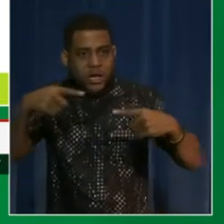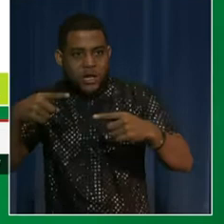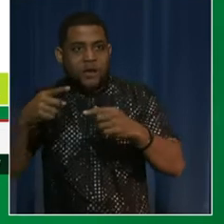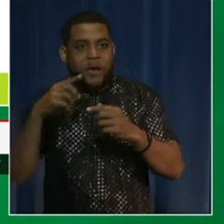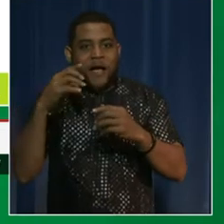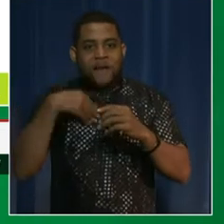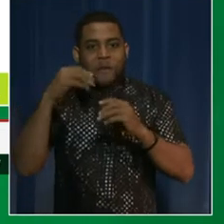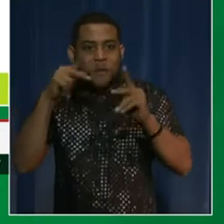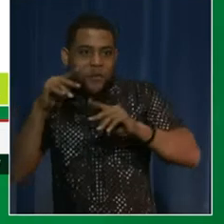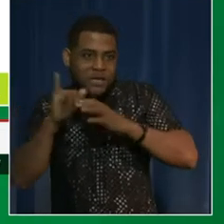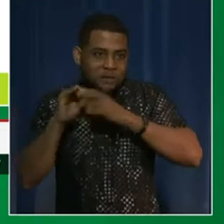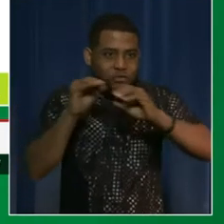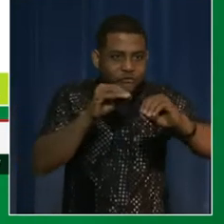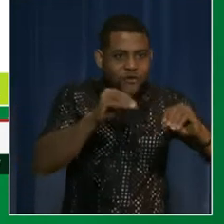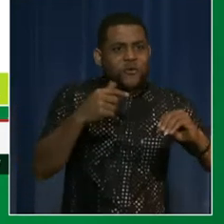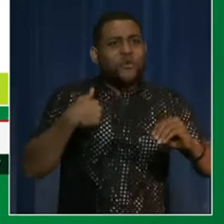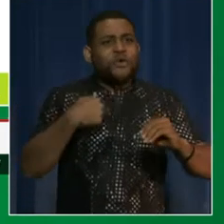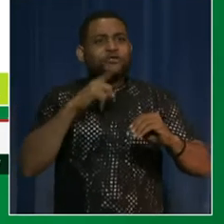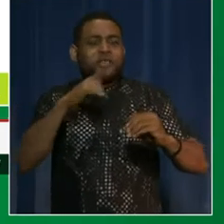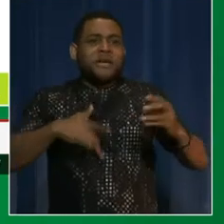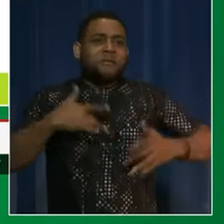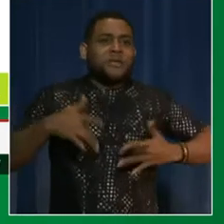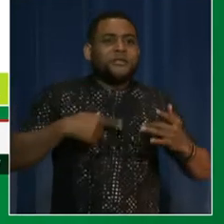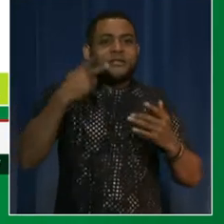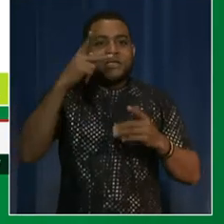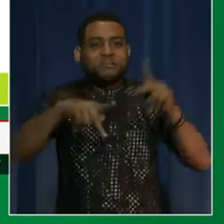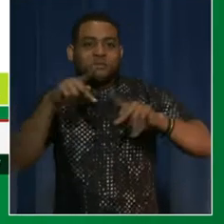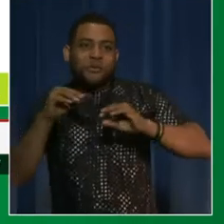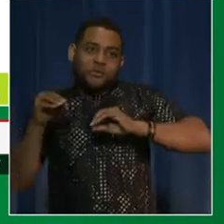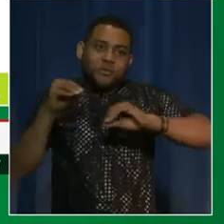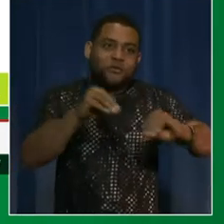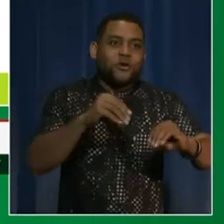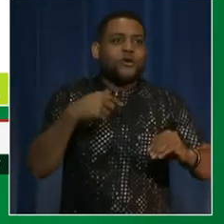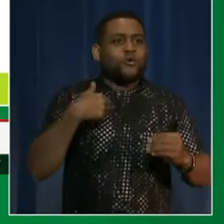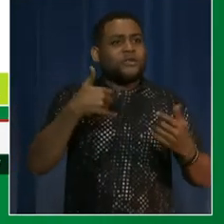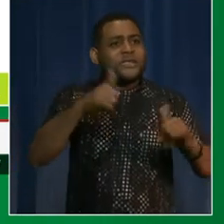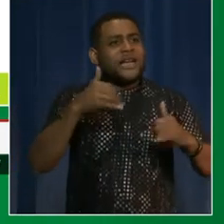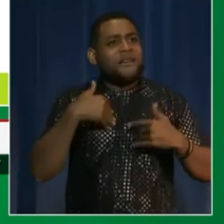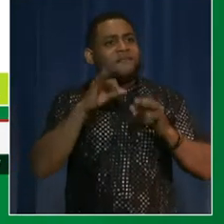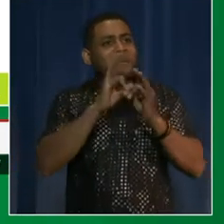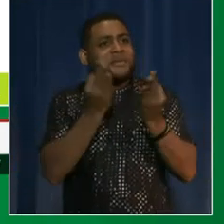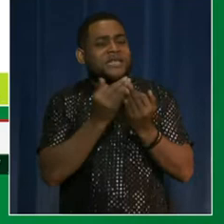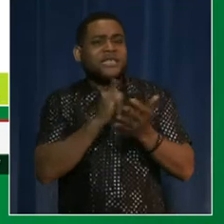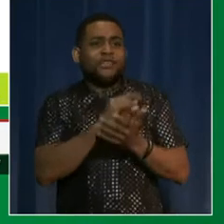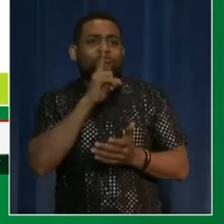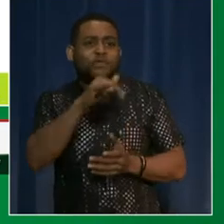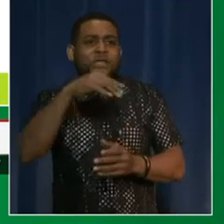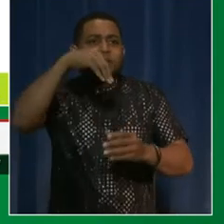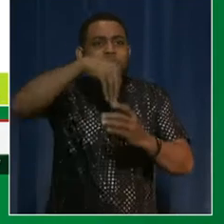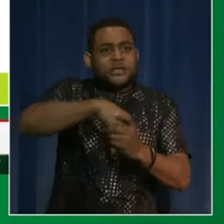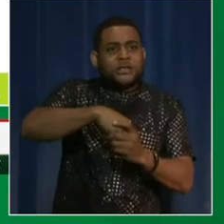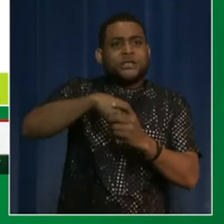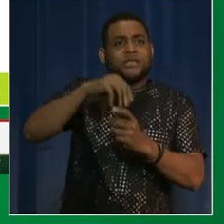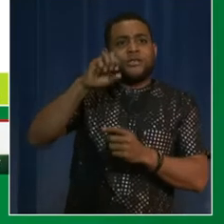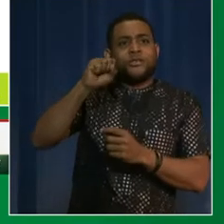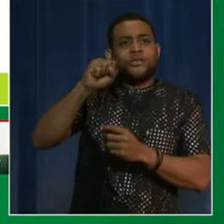exciting. We still have families that are at Sursum Quarter and Turnkey. In fact, I met with them last night, and we're